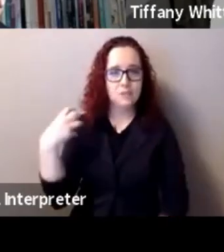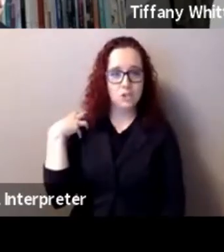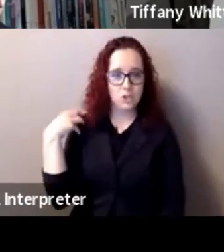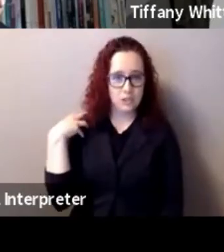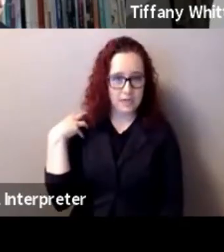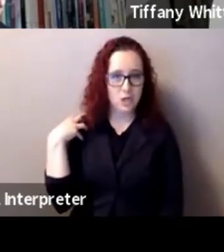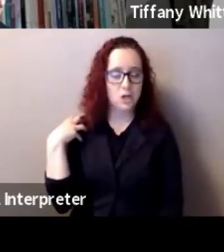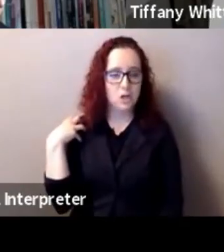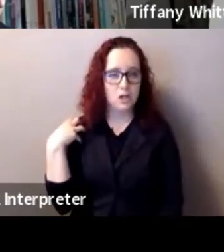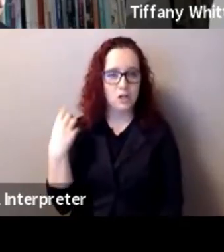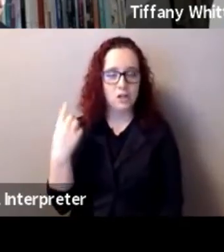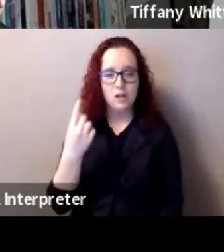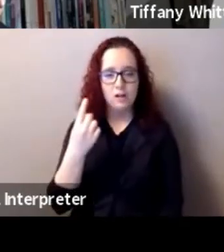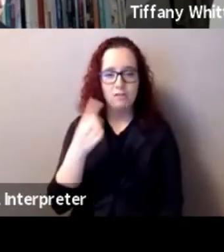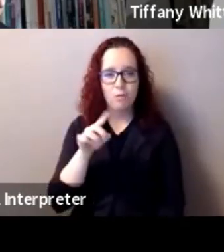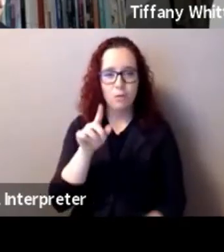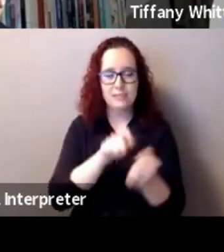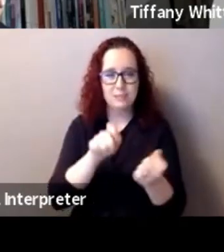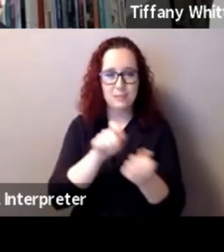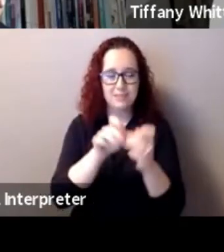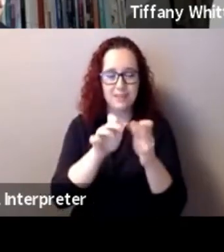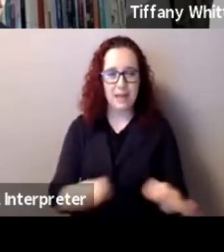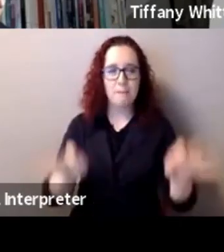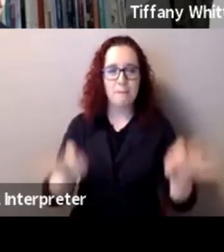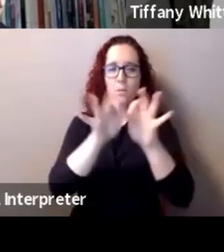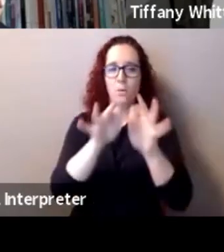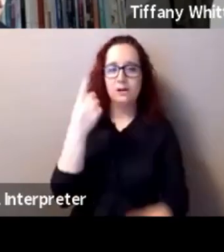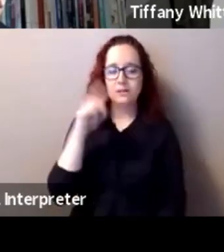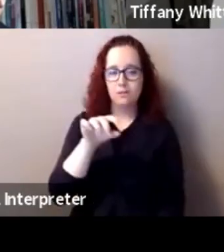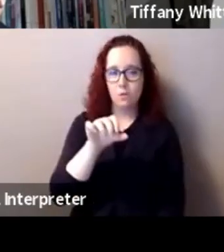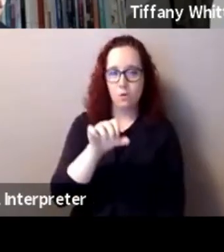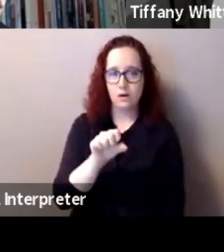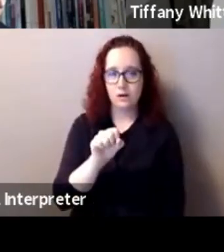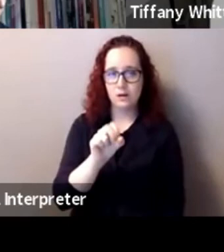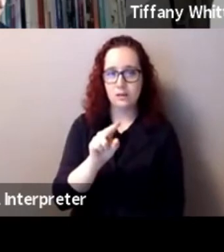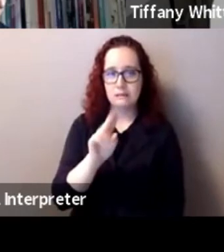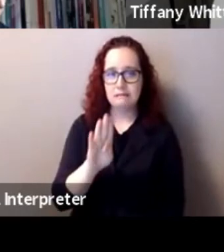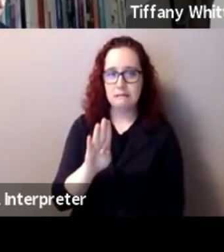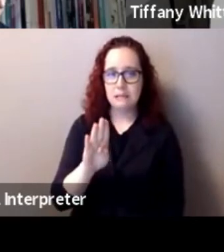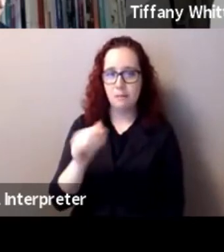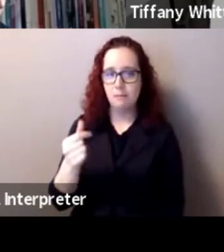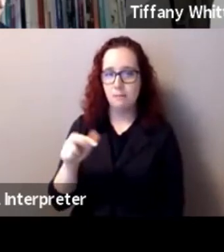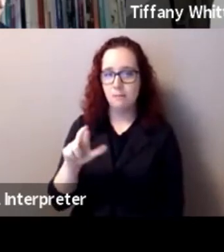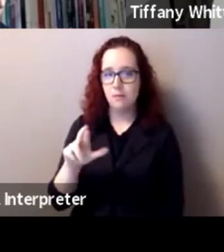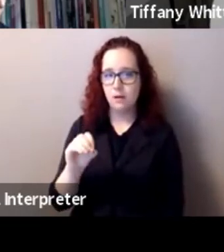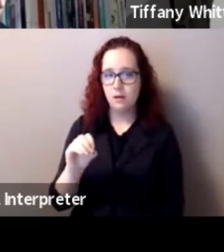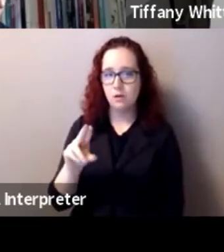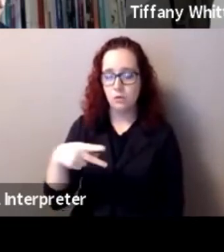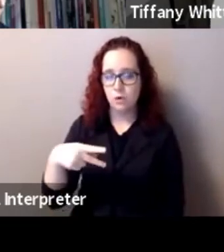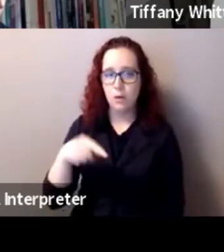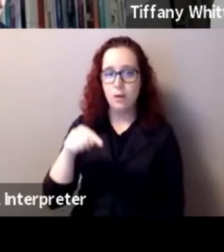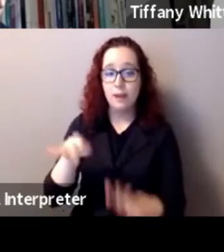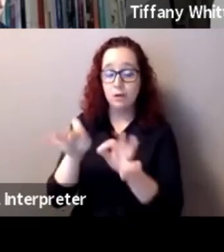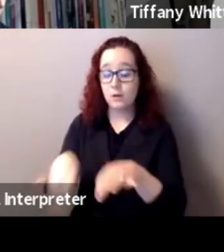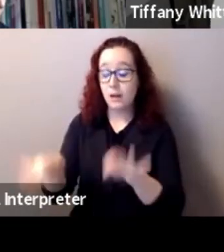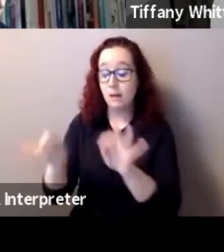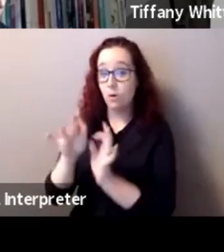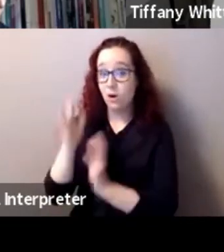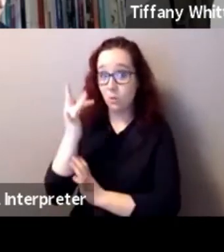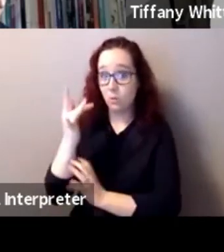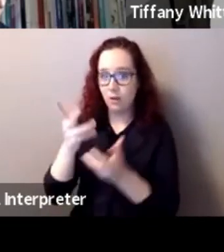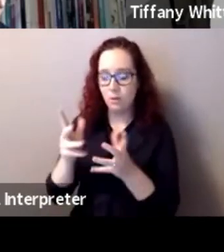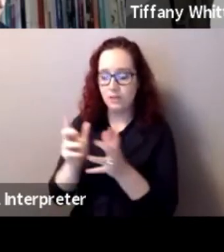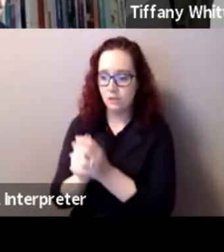importance of the particular subgroup which you're working with. That was seen as a very important one because it was really about growing